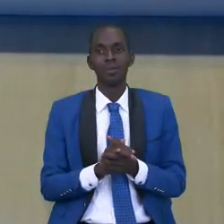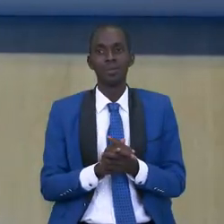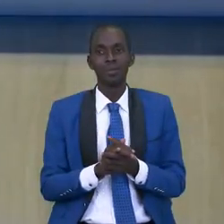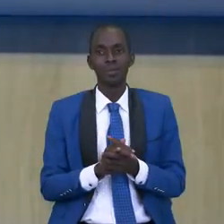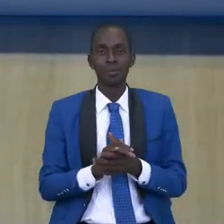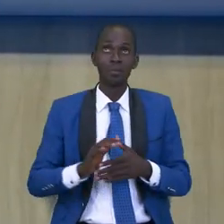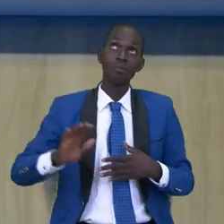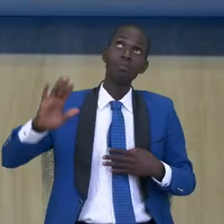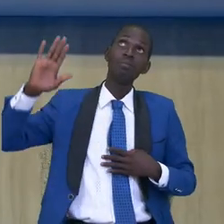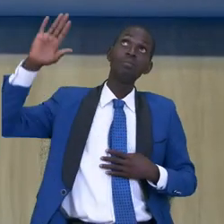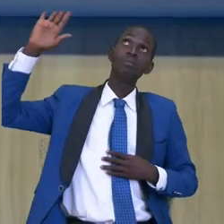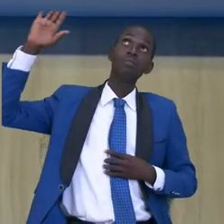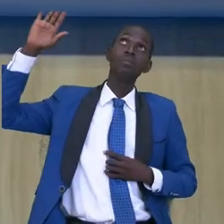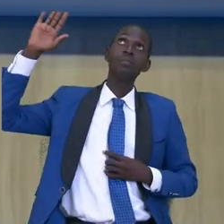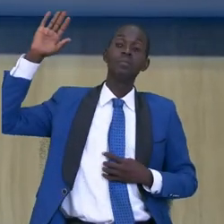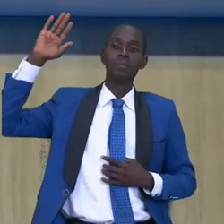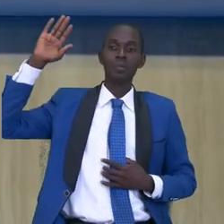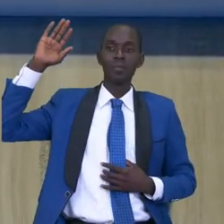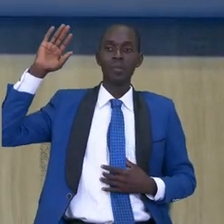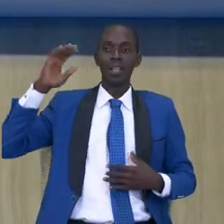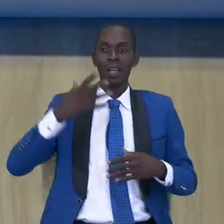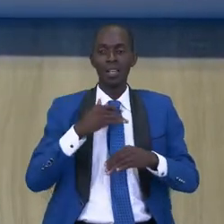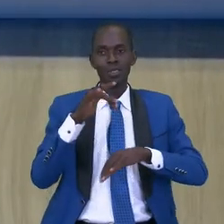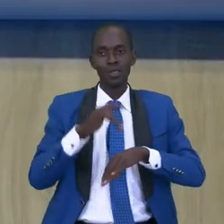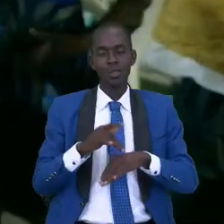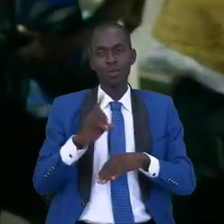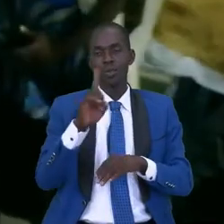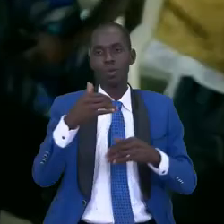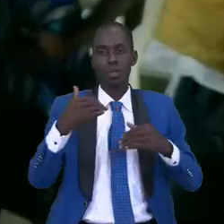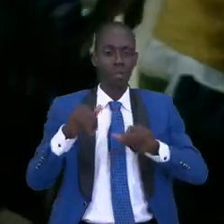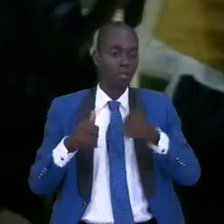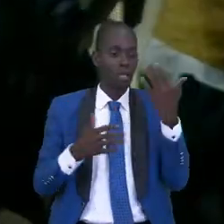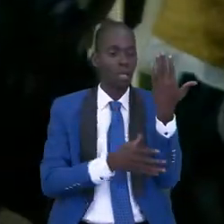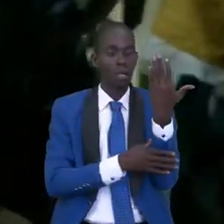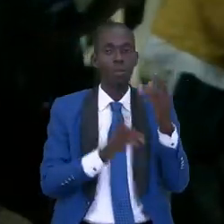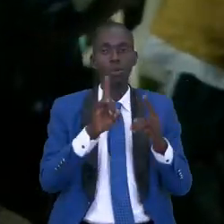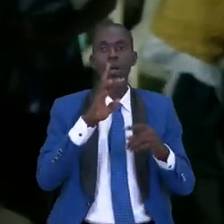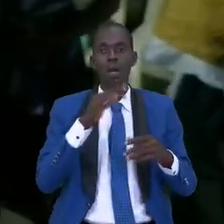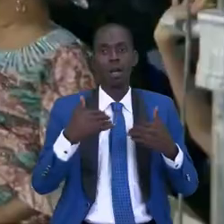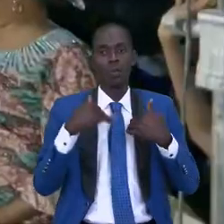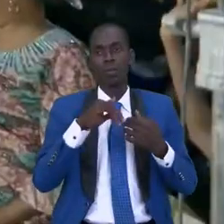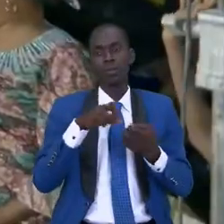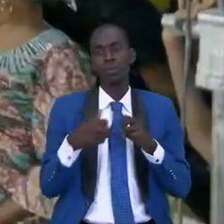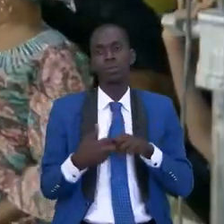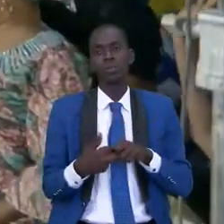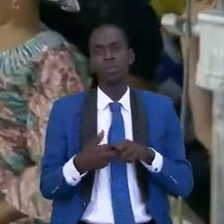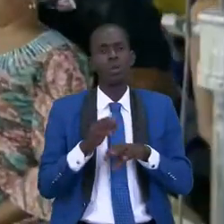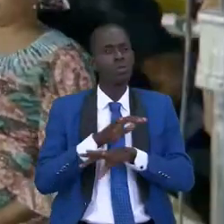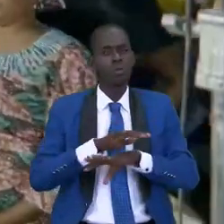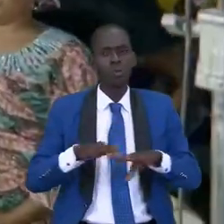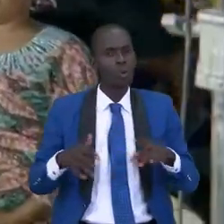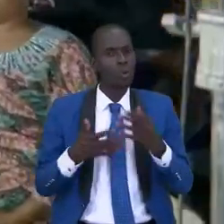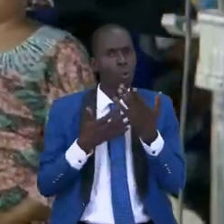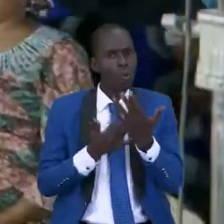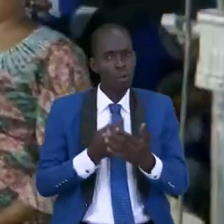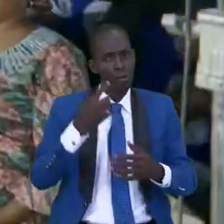Raise up that hand and lay the other hand where you have the challenge. Don't wait for me